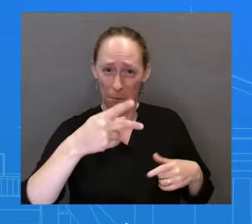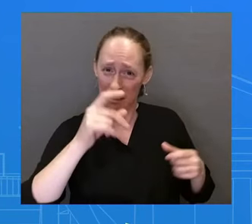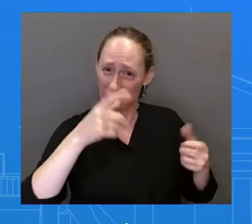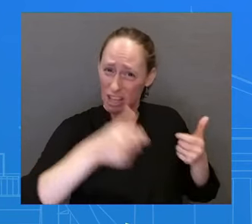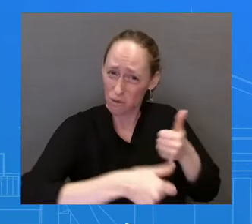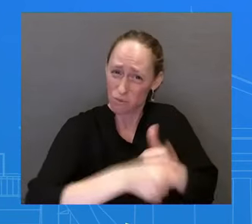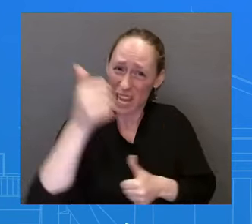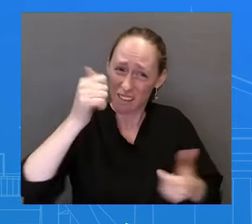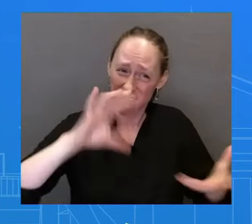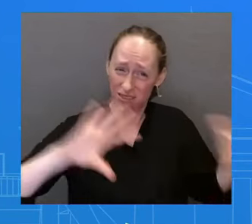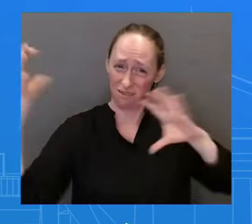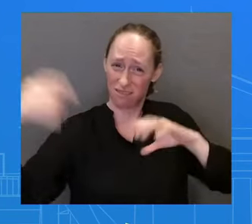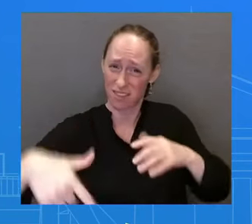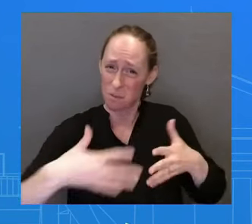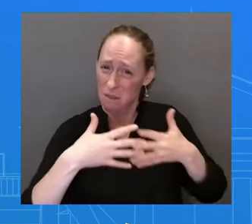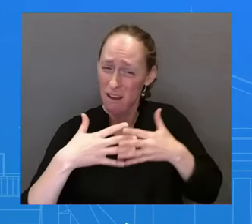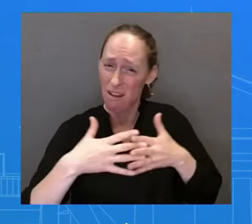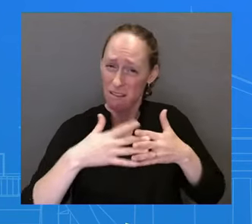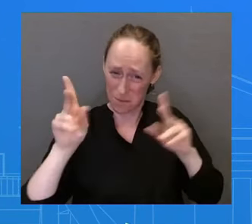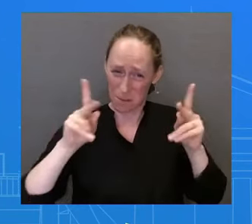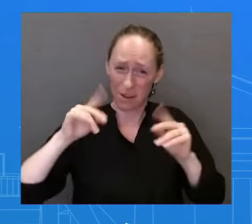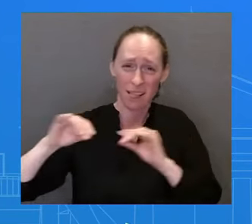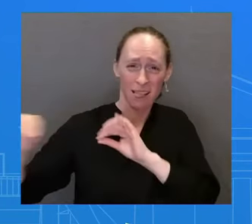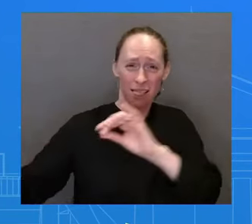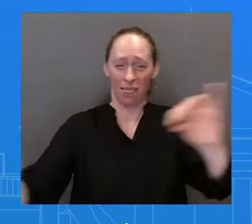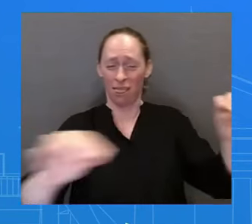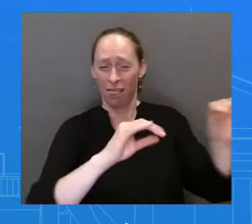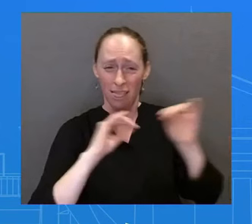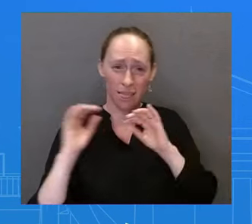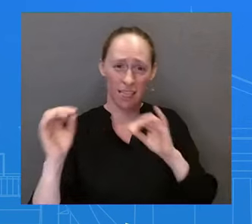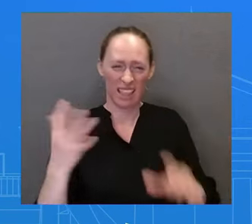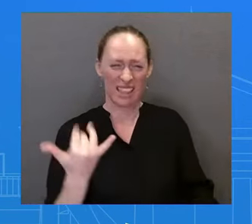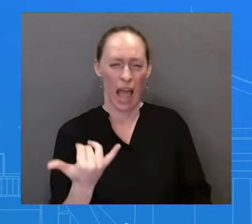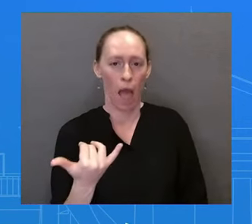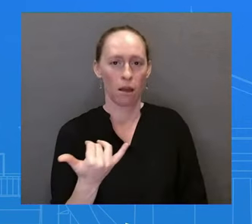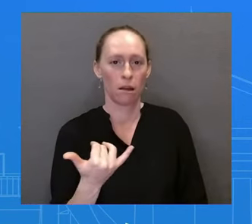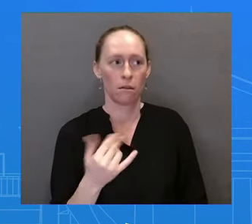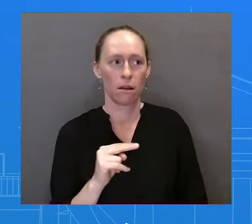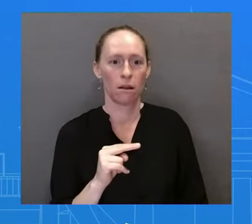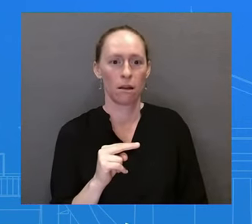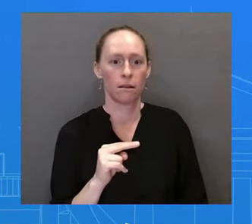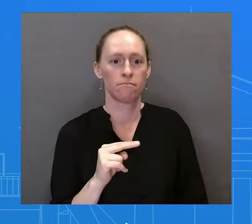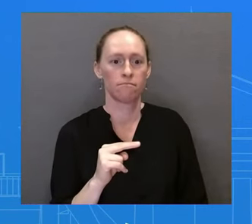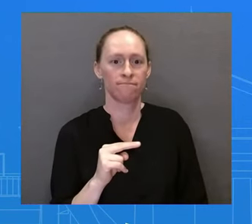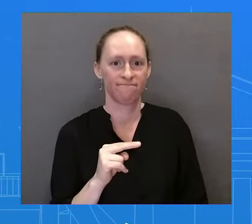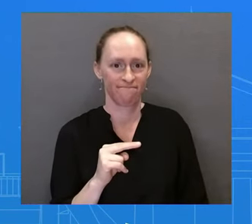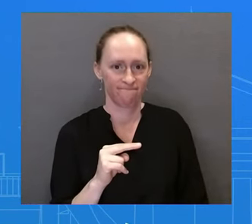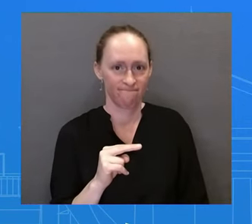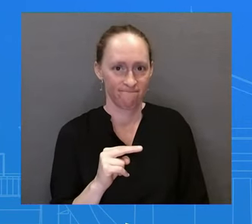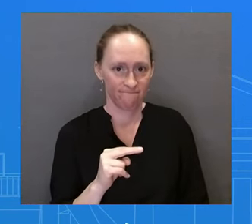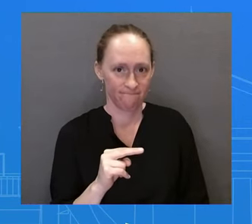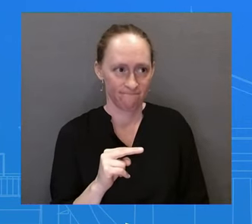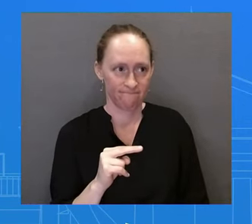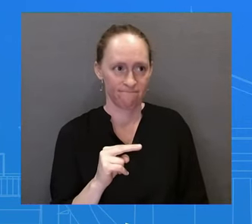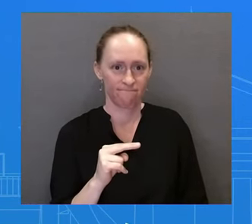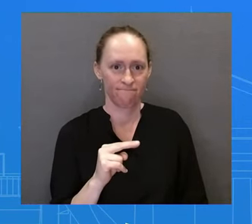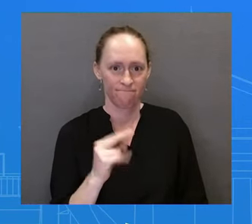the American criminal justice system as a defendant, which necessarily entails certain restrictions on his movements and so